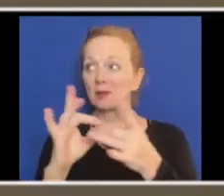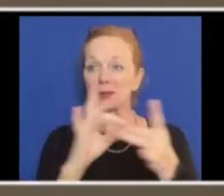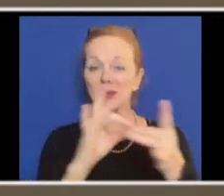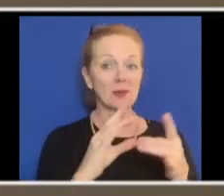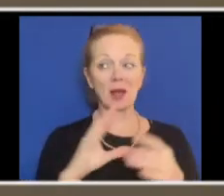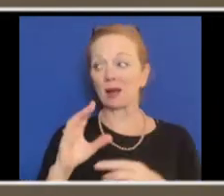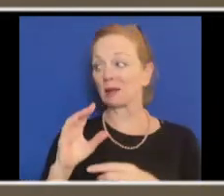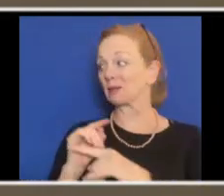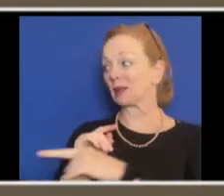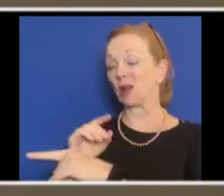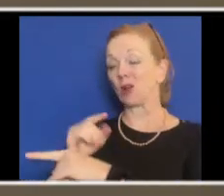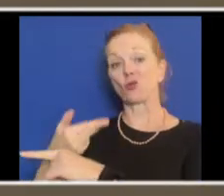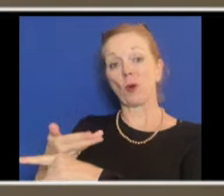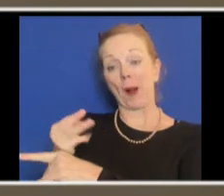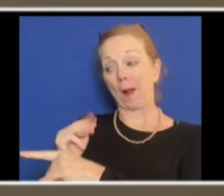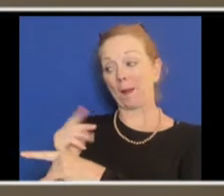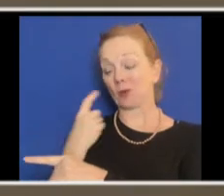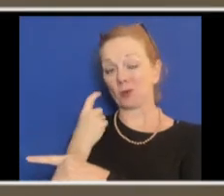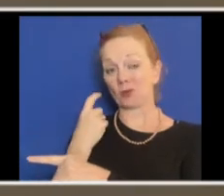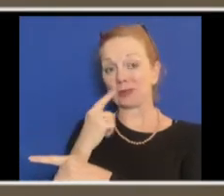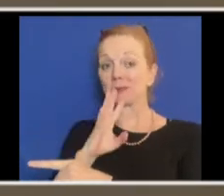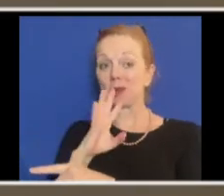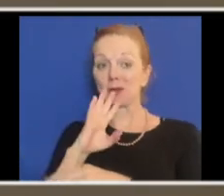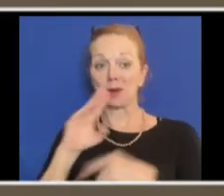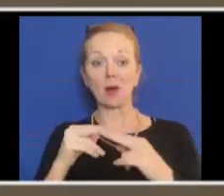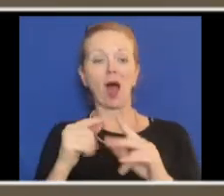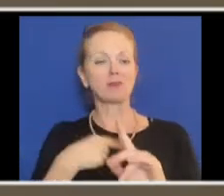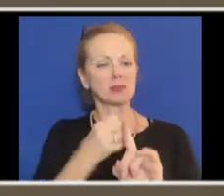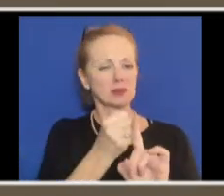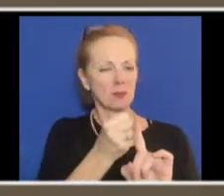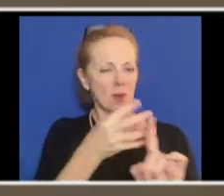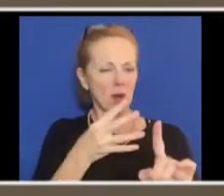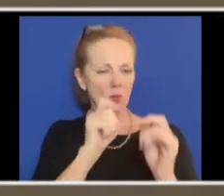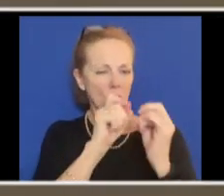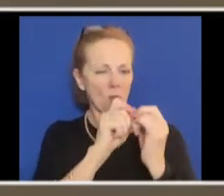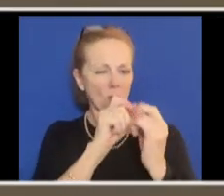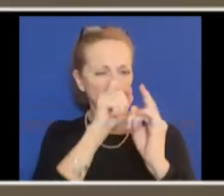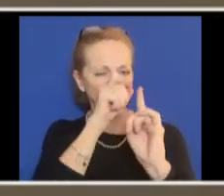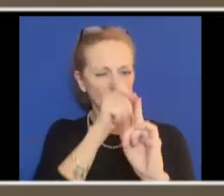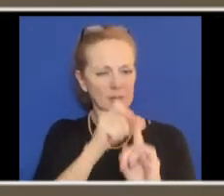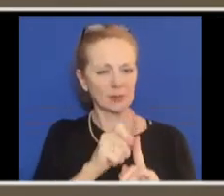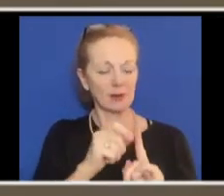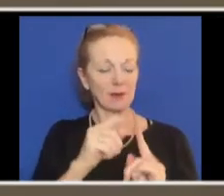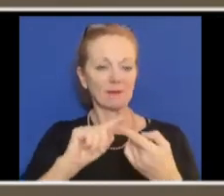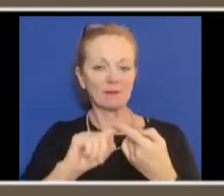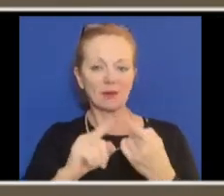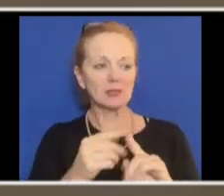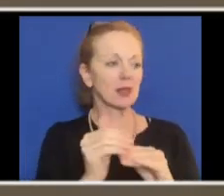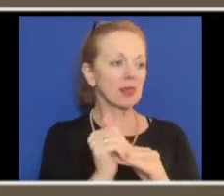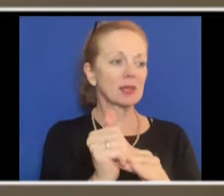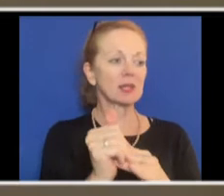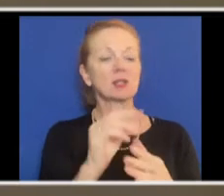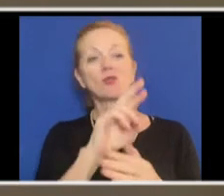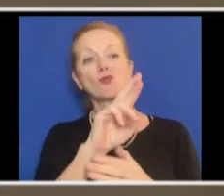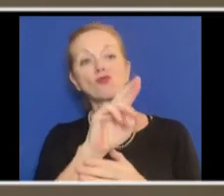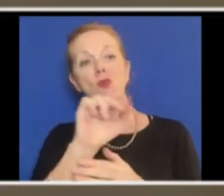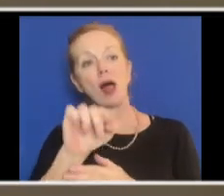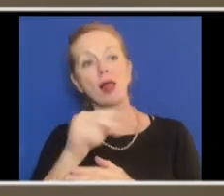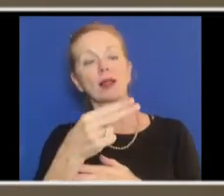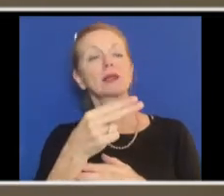council member Graham uh just alluded to it and I'll say it a little more specifically uh to our friends in leadership in Raleigh on both sides of the